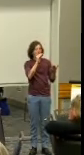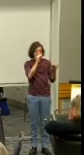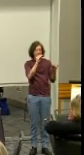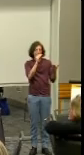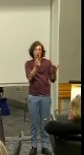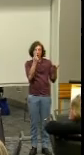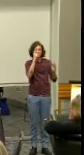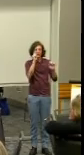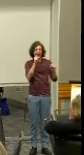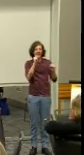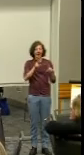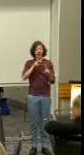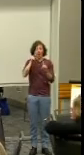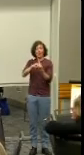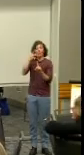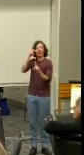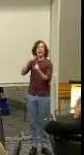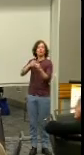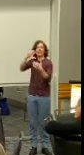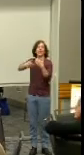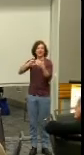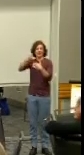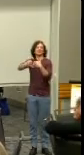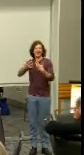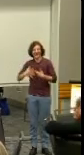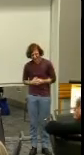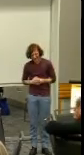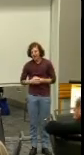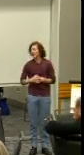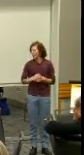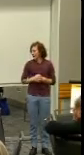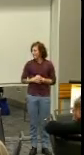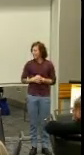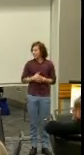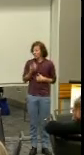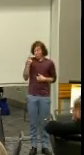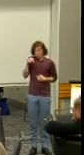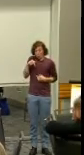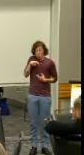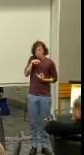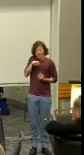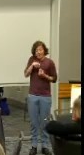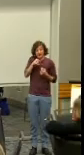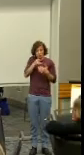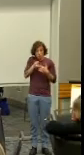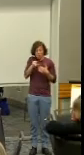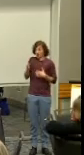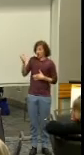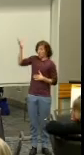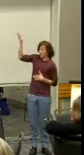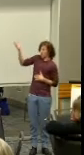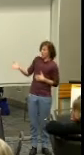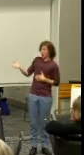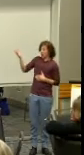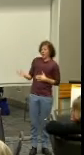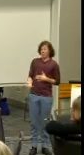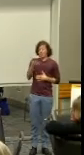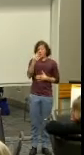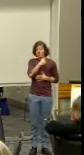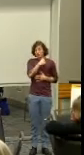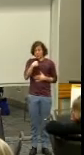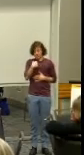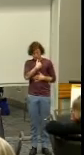of kind of having a small but nimble practice. For this project specifically, there's the 4 project team members, so